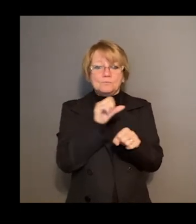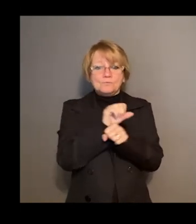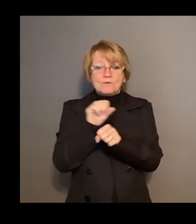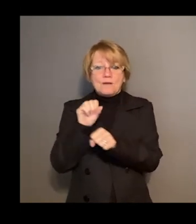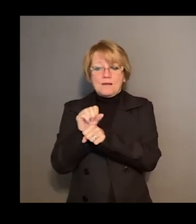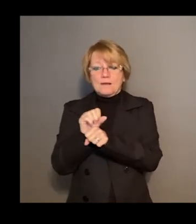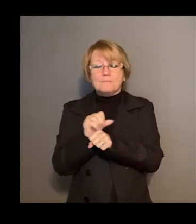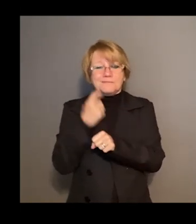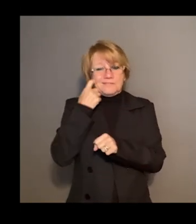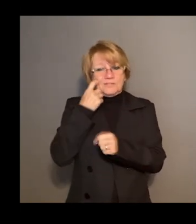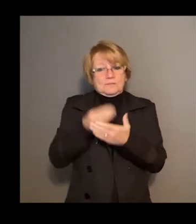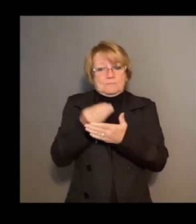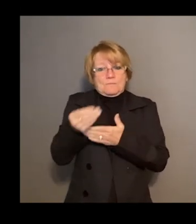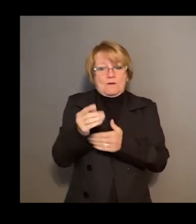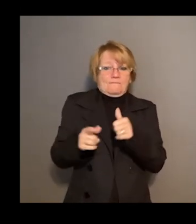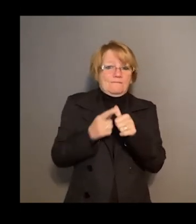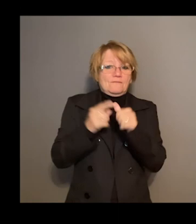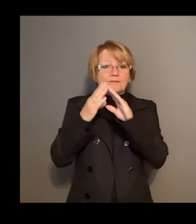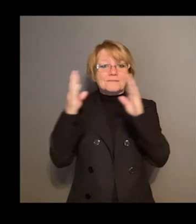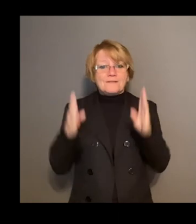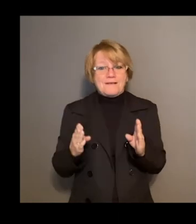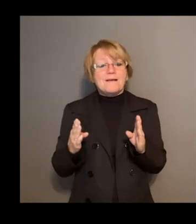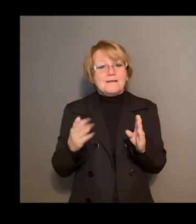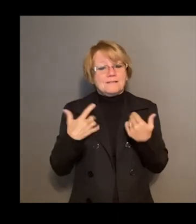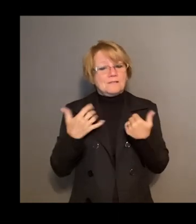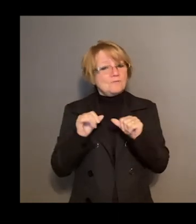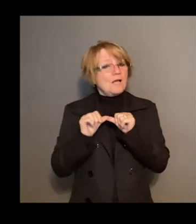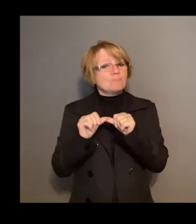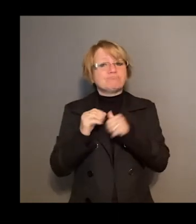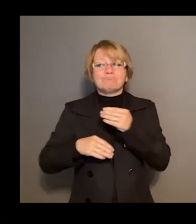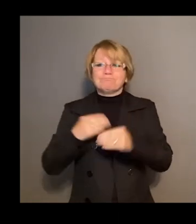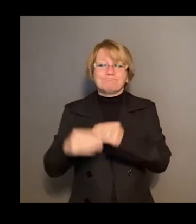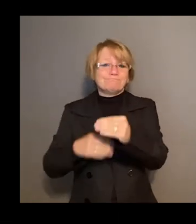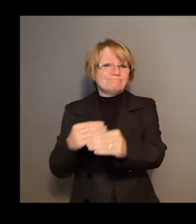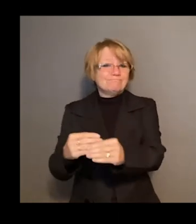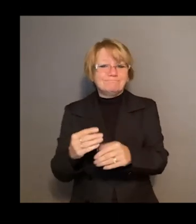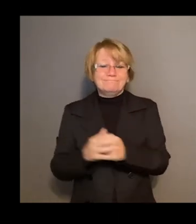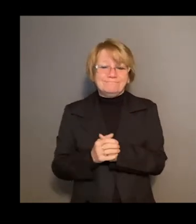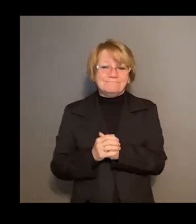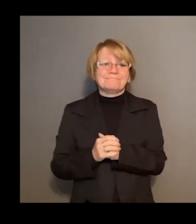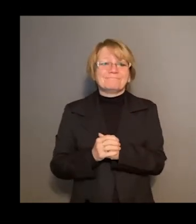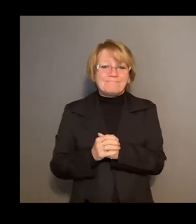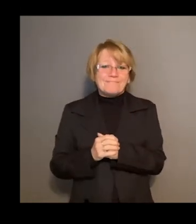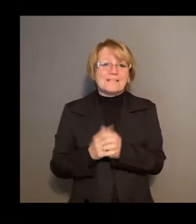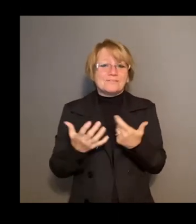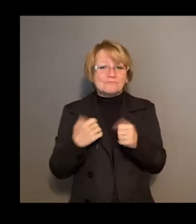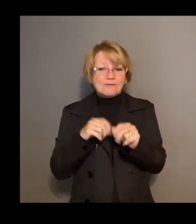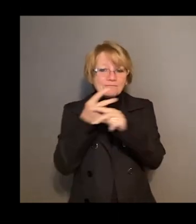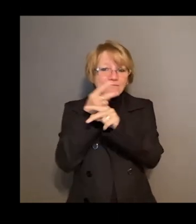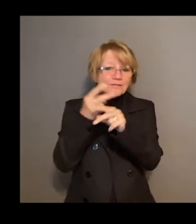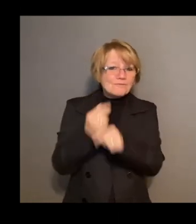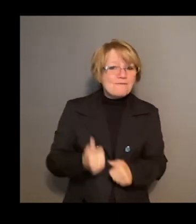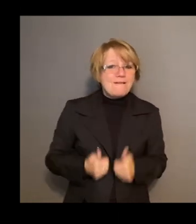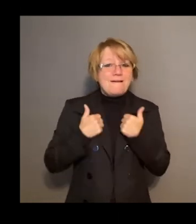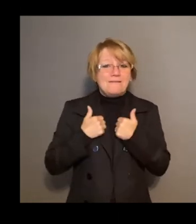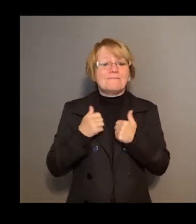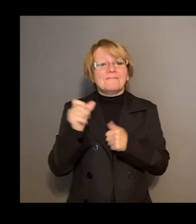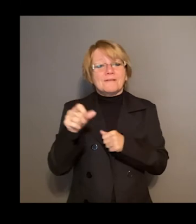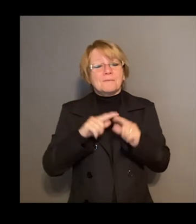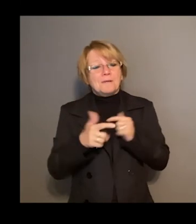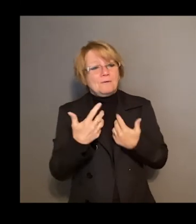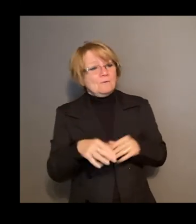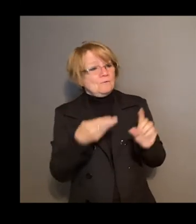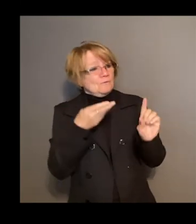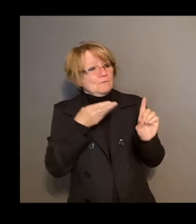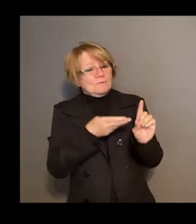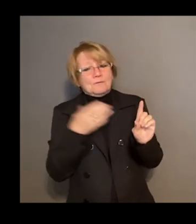2019. Now I'm just working two jobs, just bought my first house, and I'm just trying to keep going, man. You know, just